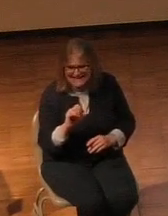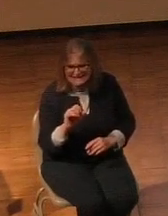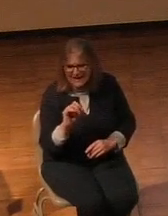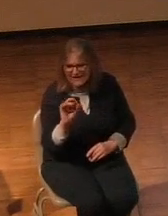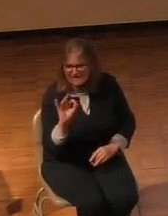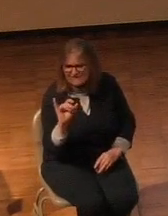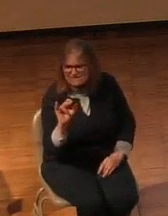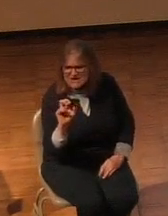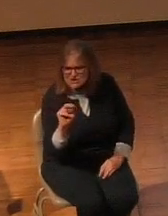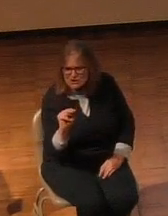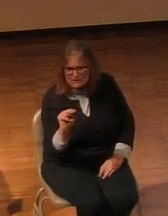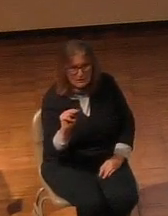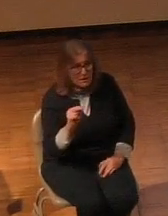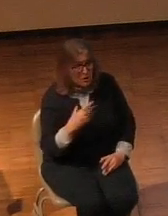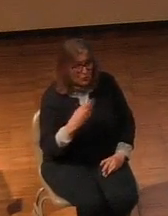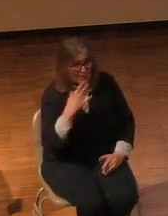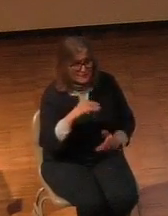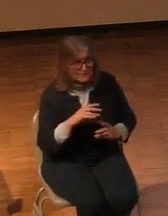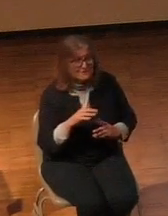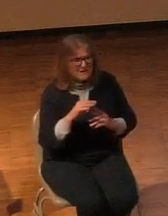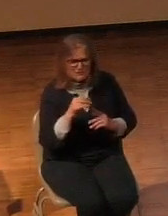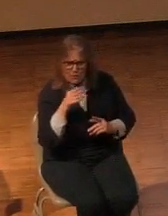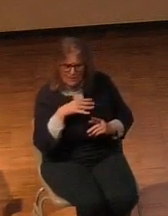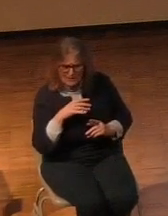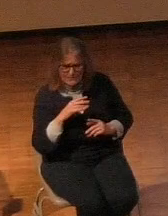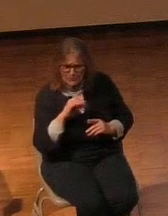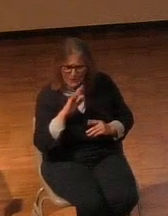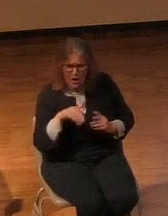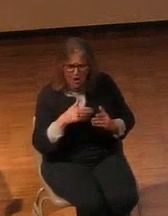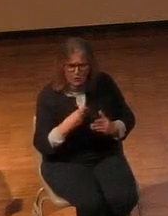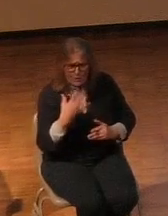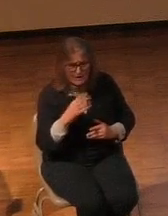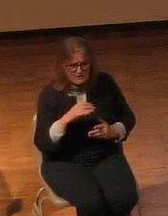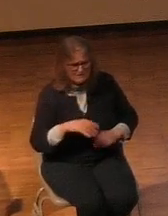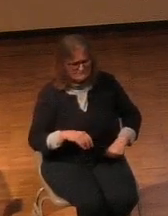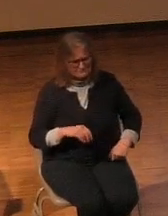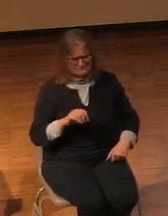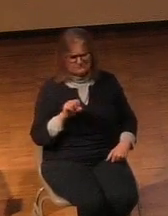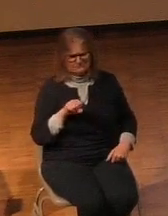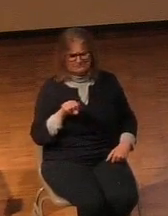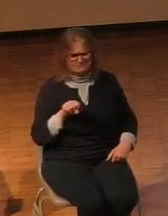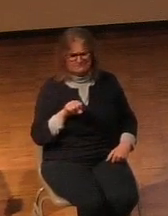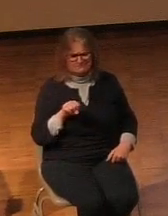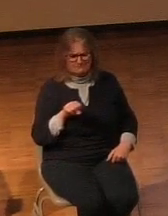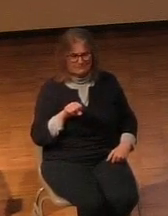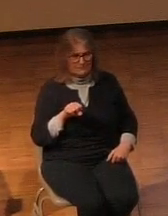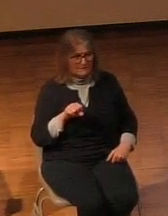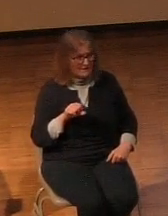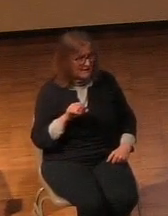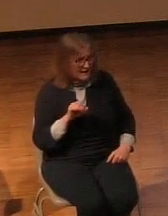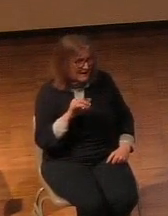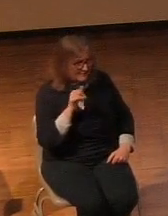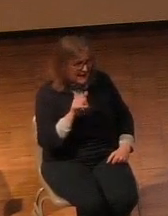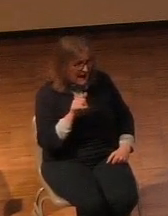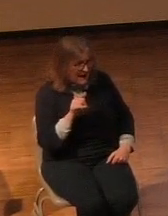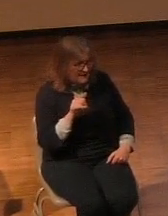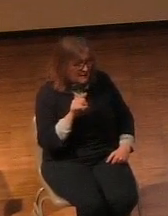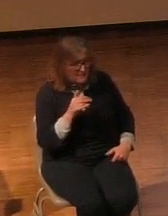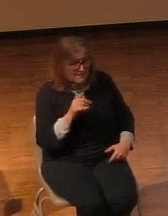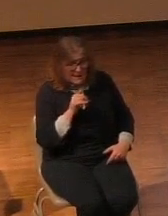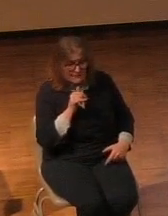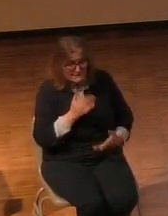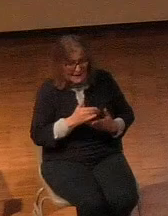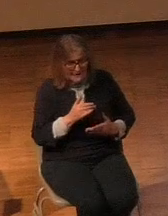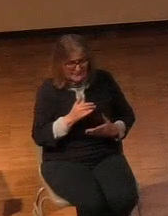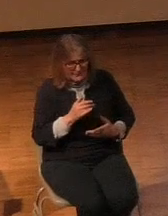white students in my class, particularly the white women, but all the white students are like, they're shaking their head now, because if they weren't, then I might rethink what I'm saying. But